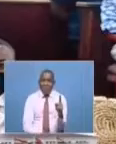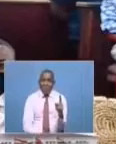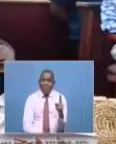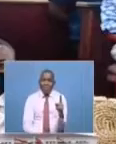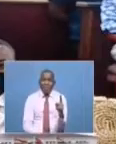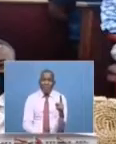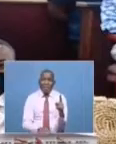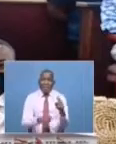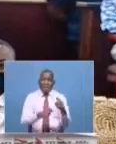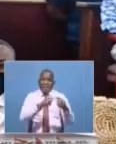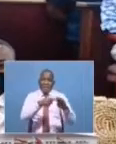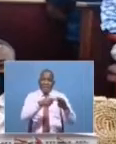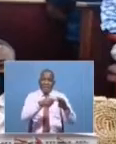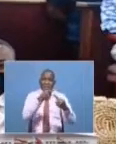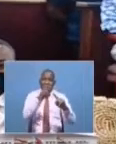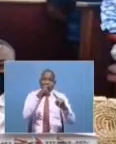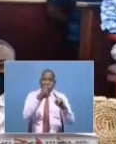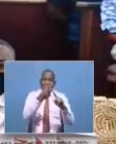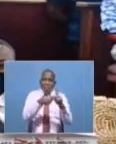from now